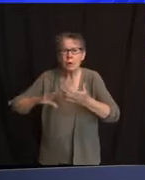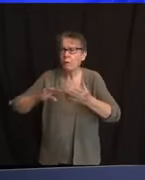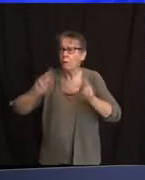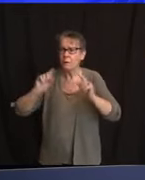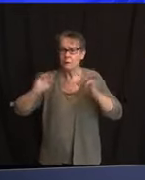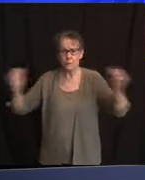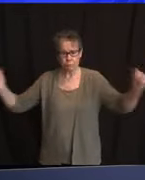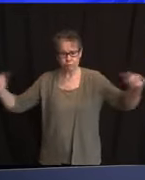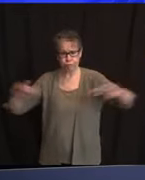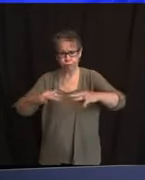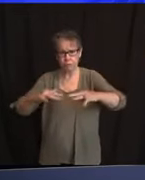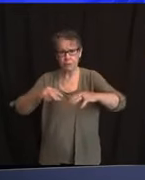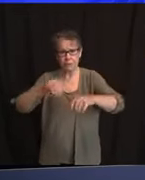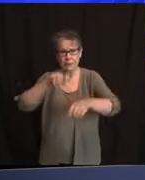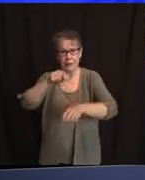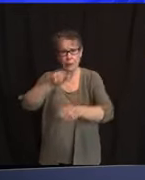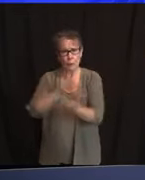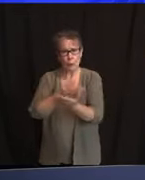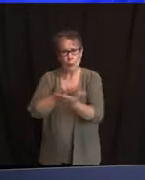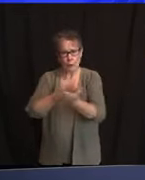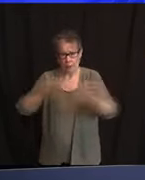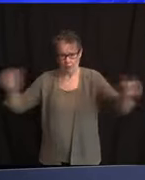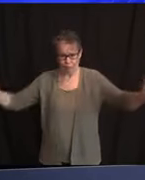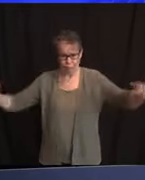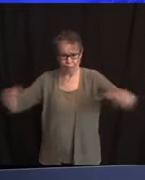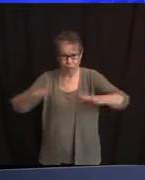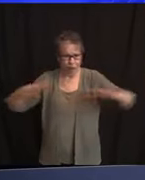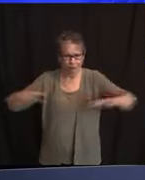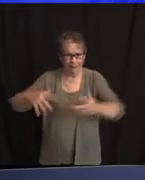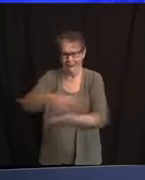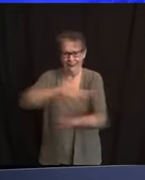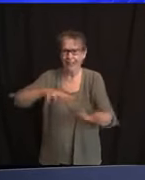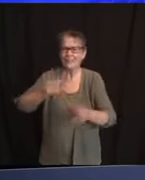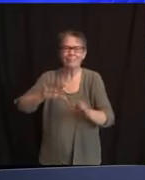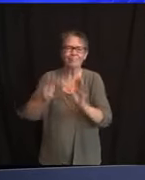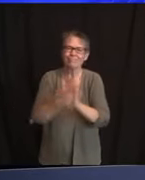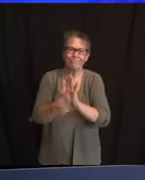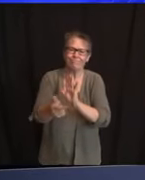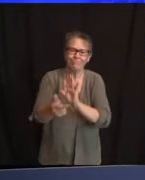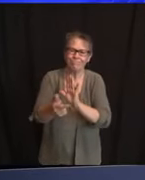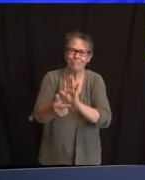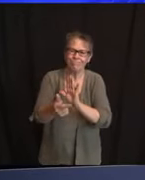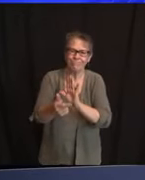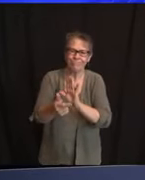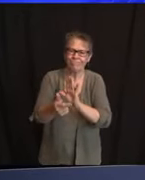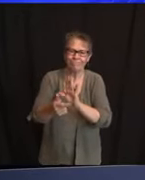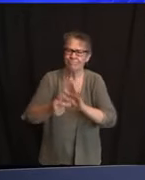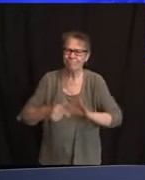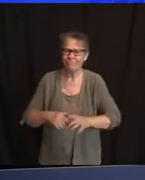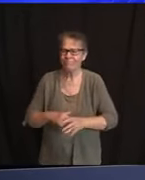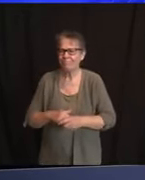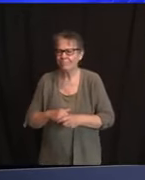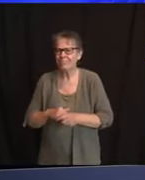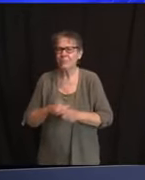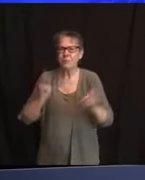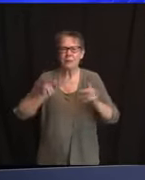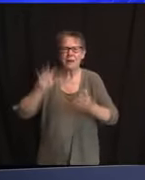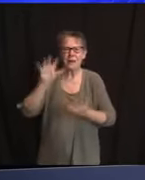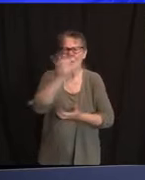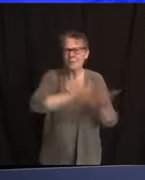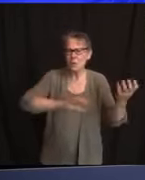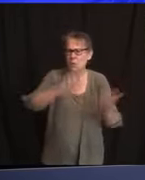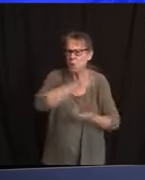violation of the EO. So I think there was confusion that people who are out of their cars, that was the issue, the wave